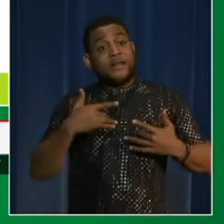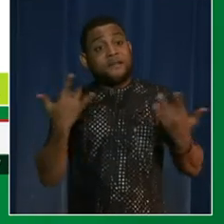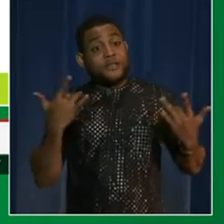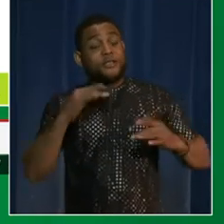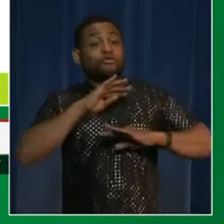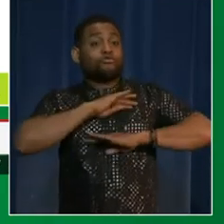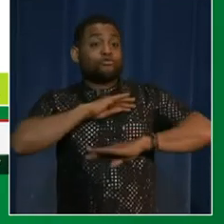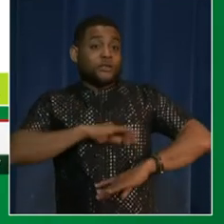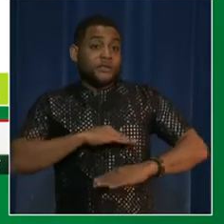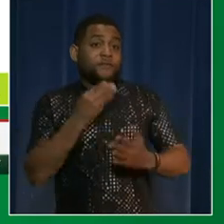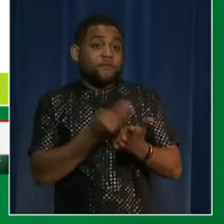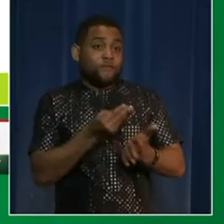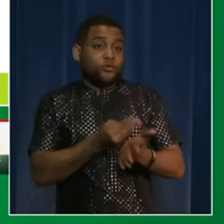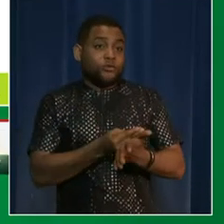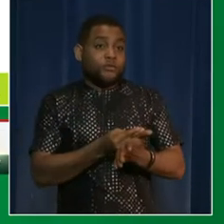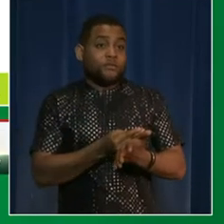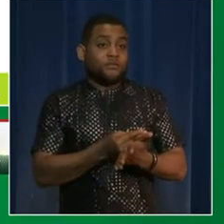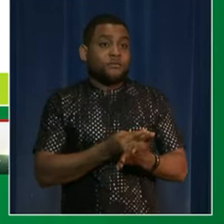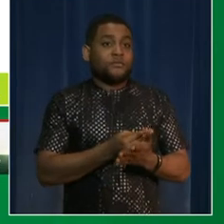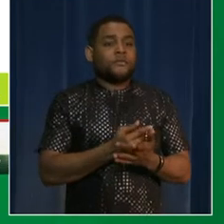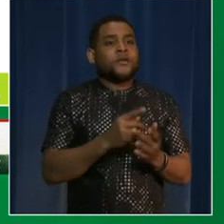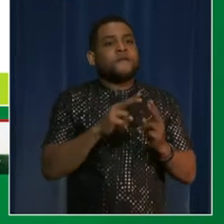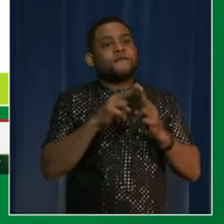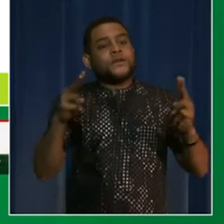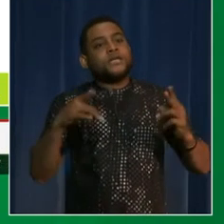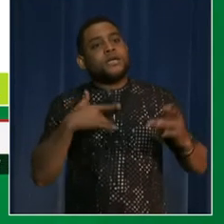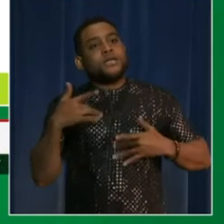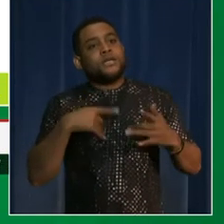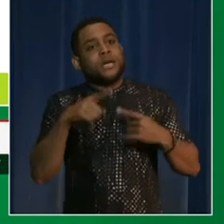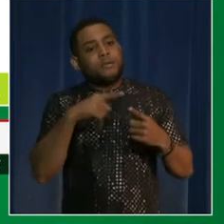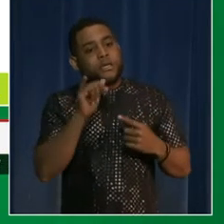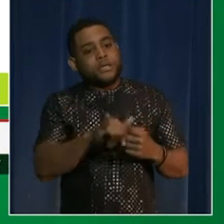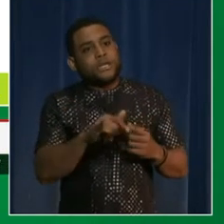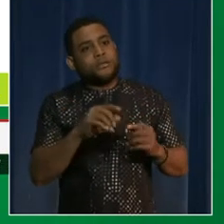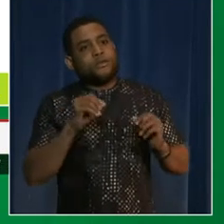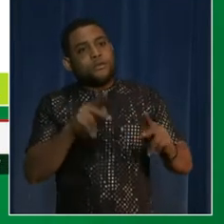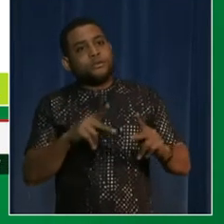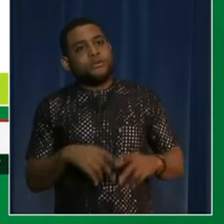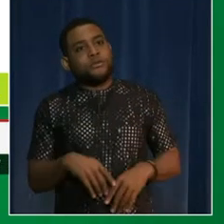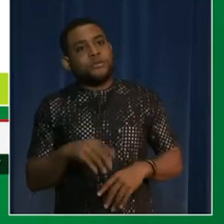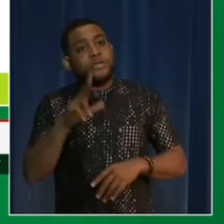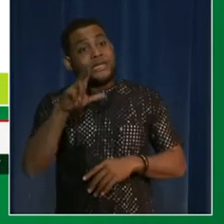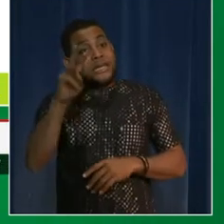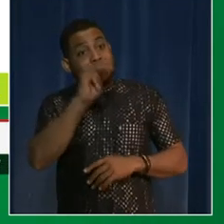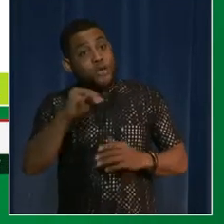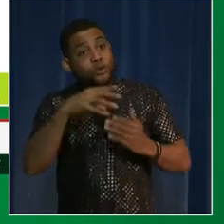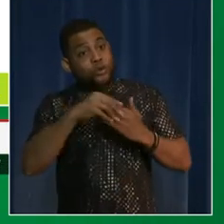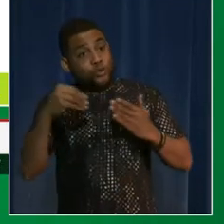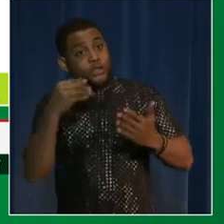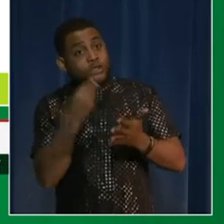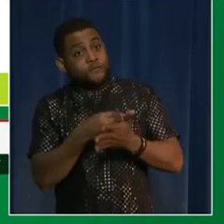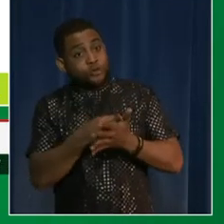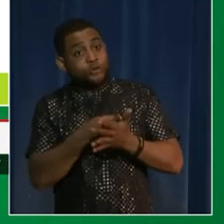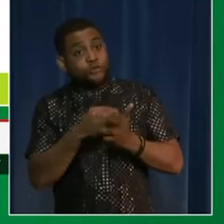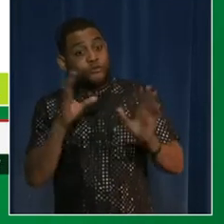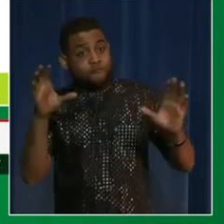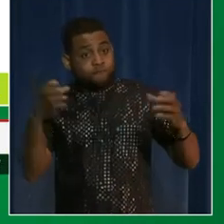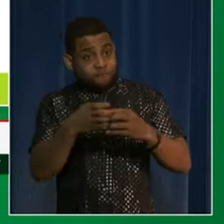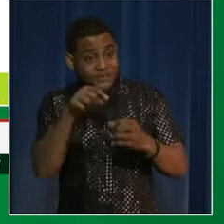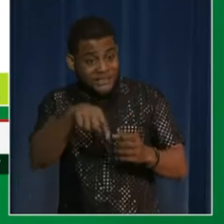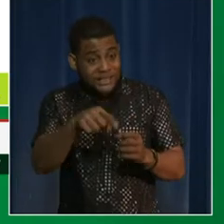Fund. Very excited about this opportunity as well. This is a $3 million fund to create opportunities for those